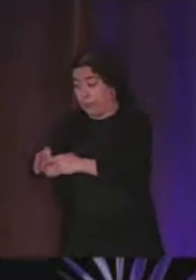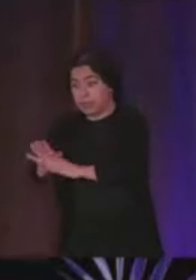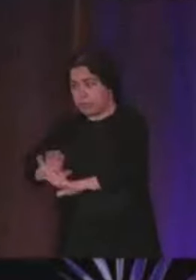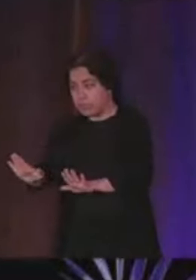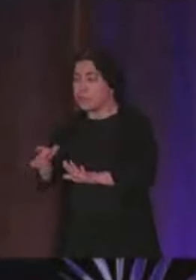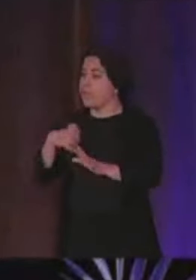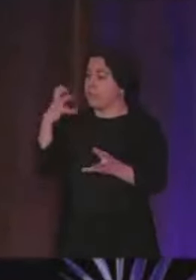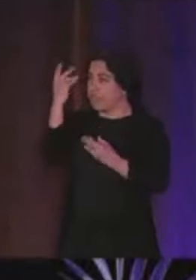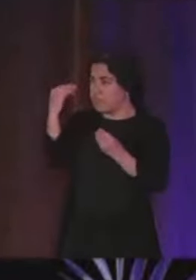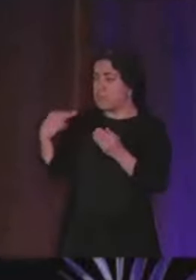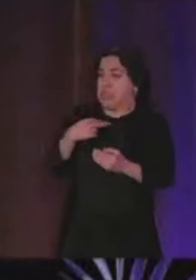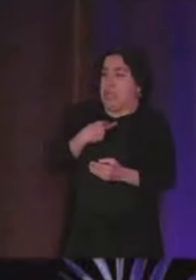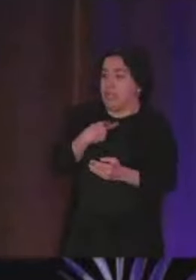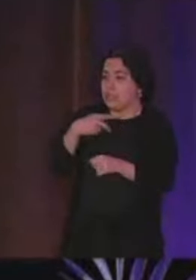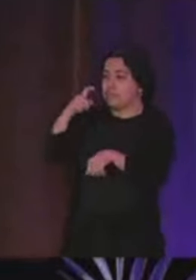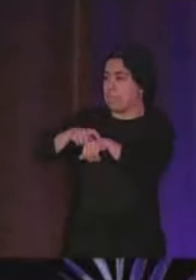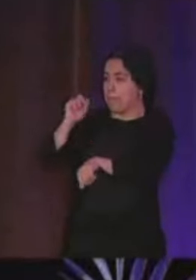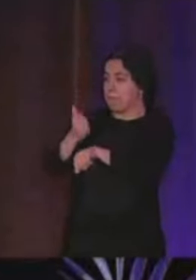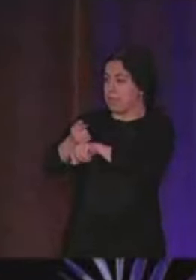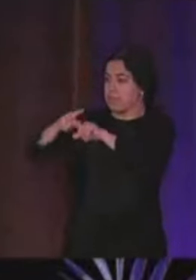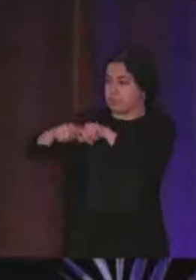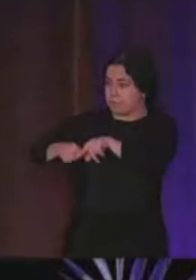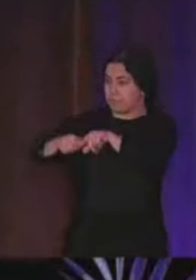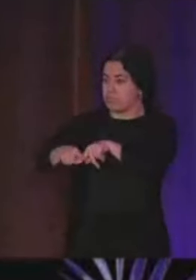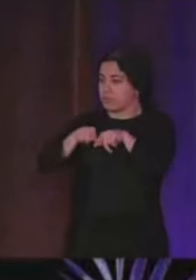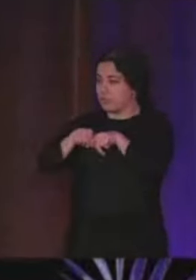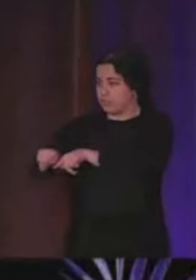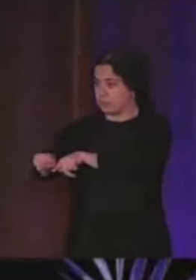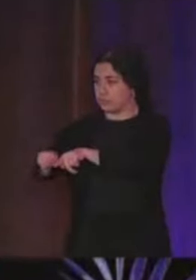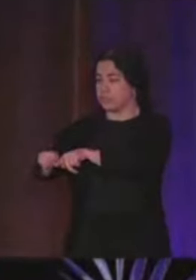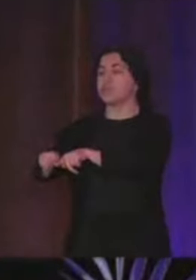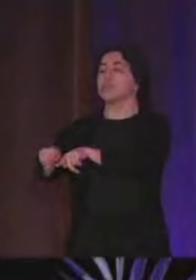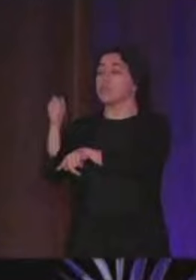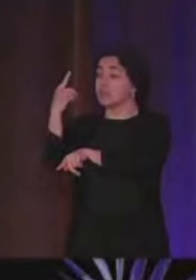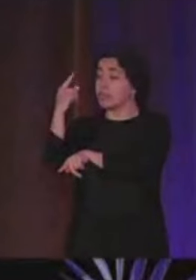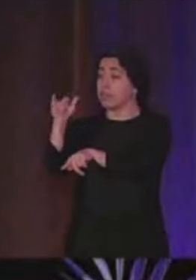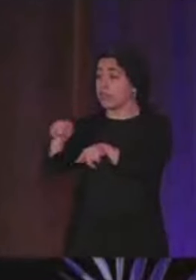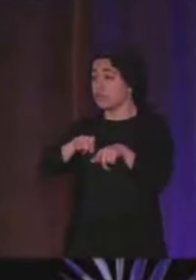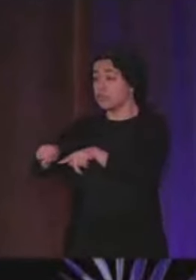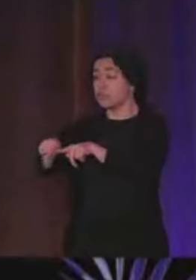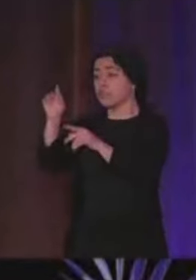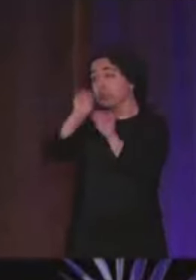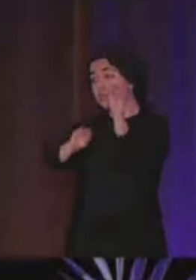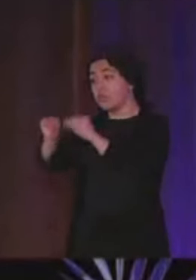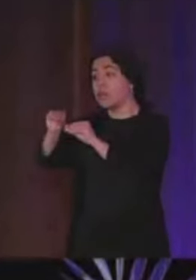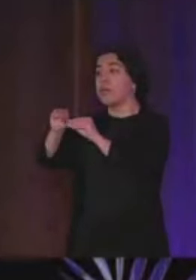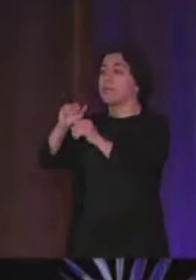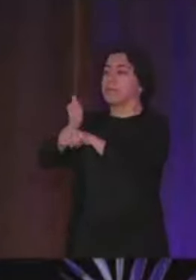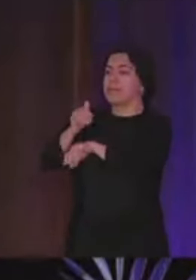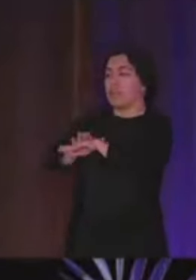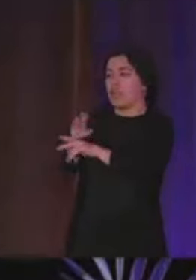the paradigm of a time-based duration parameter, even though the actual duration will be controlled by the user's